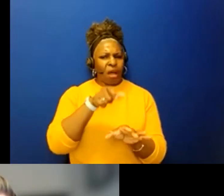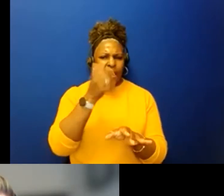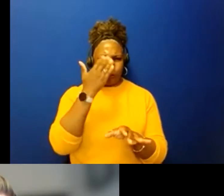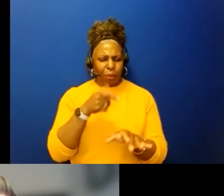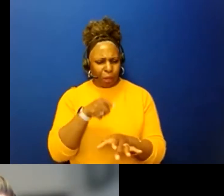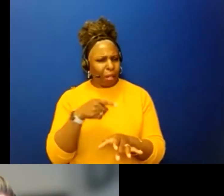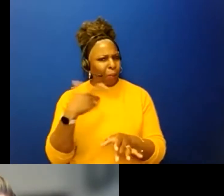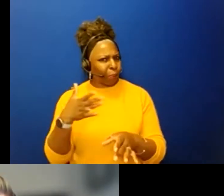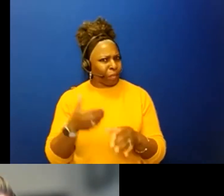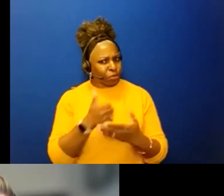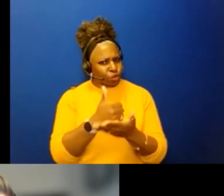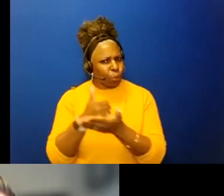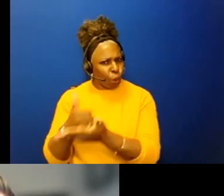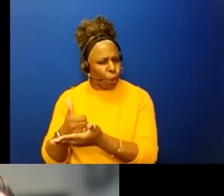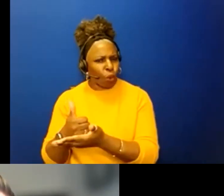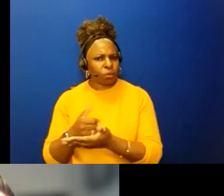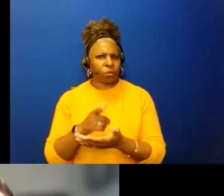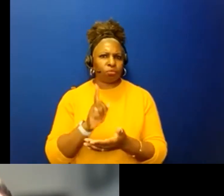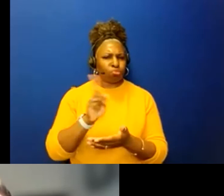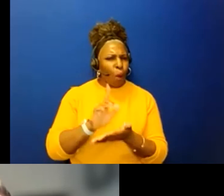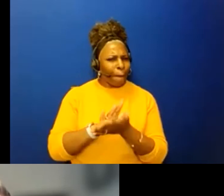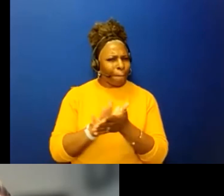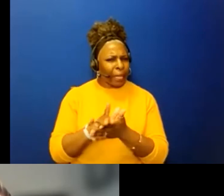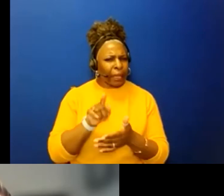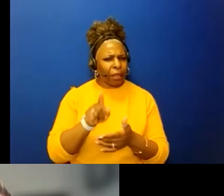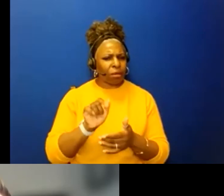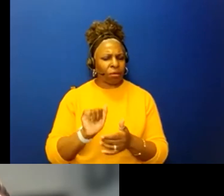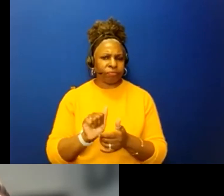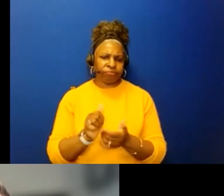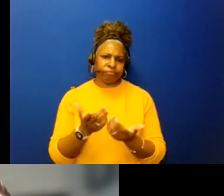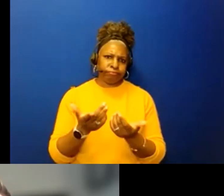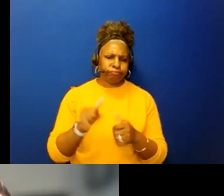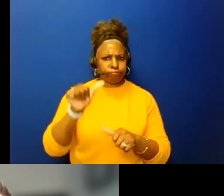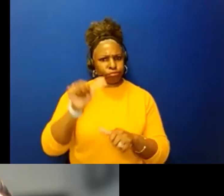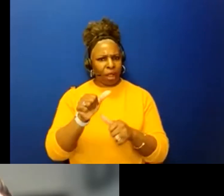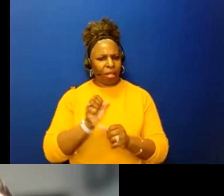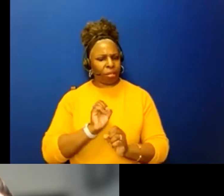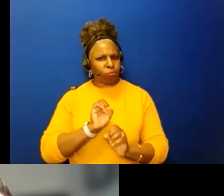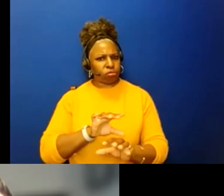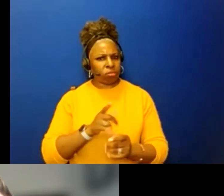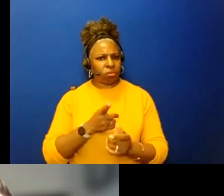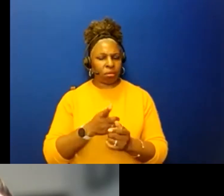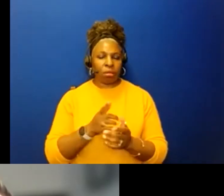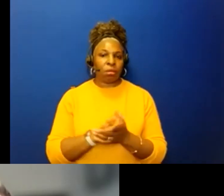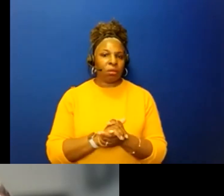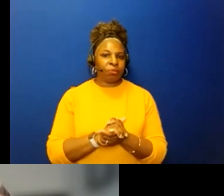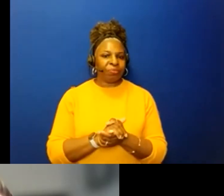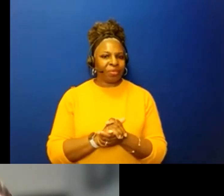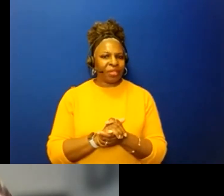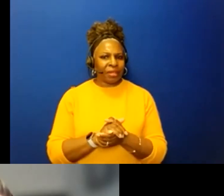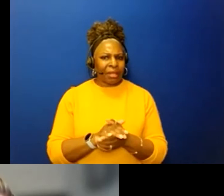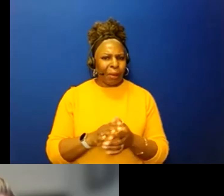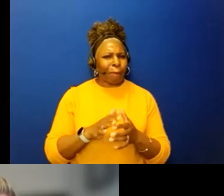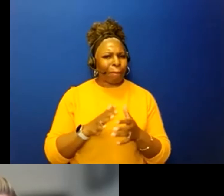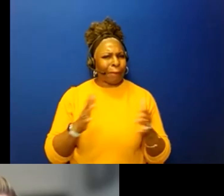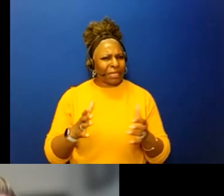young disabled people? I mean, the short answer is just it's a massive boost of